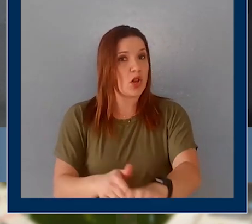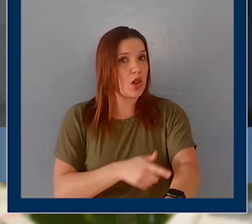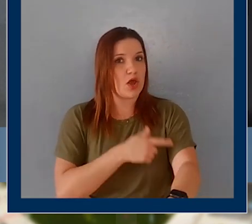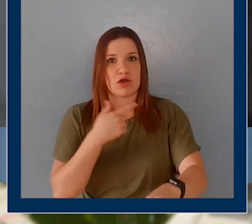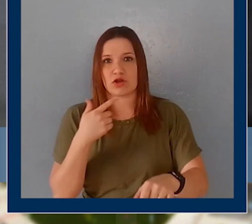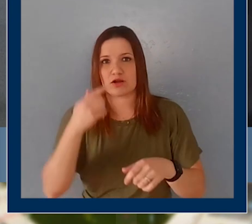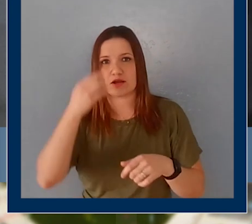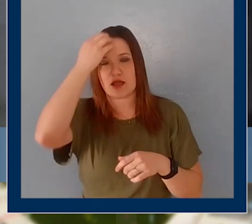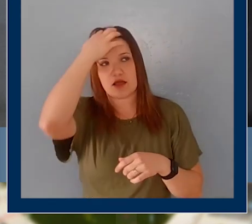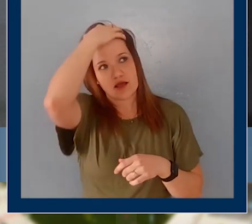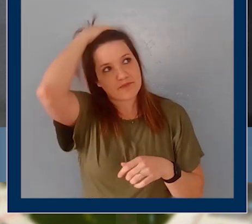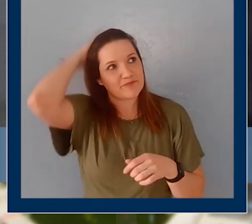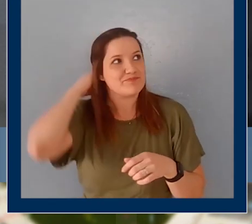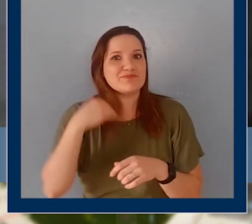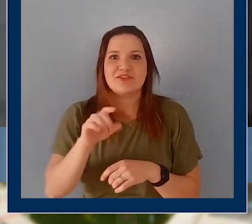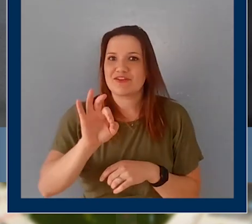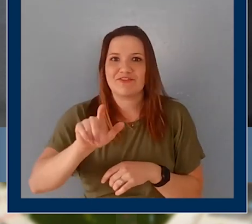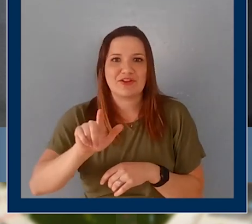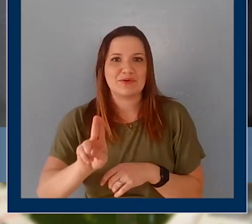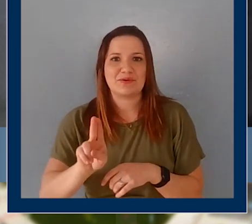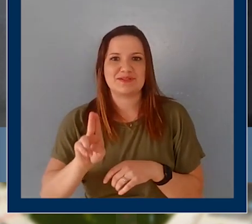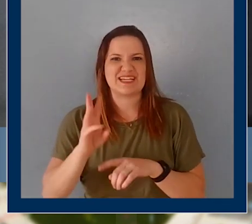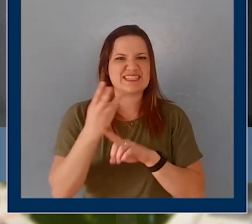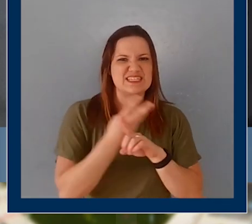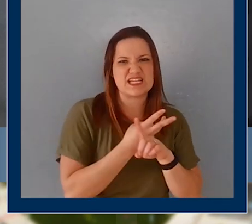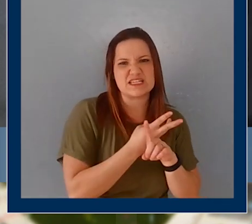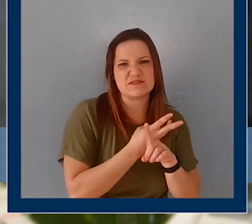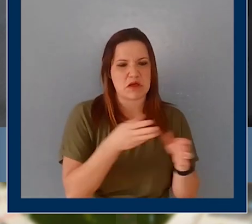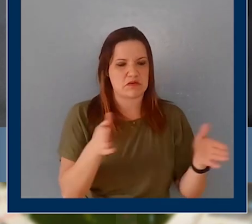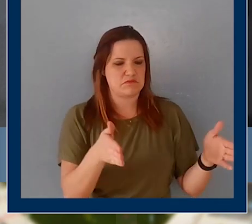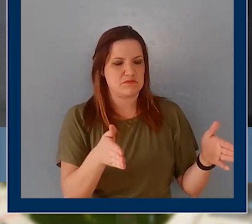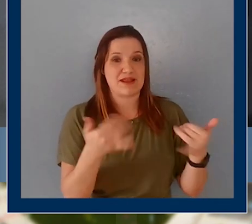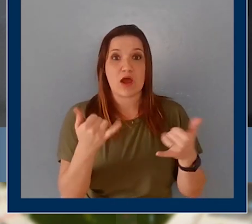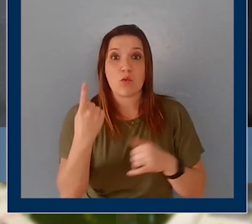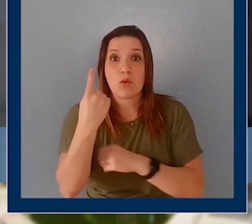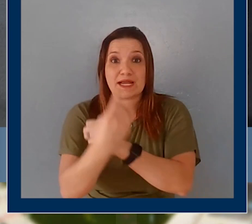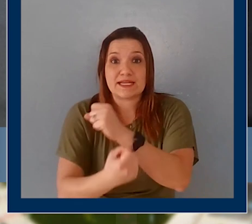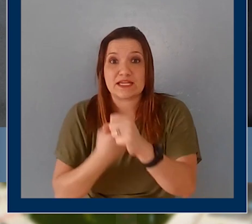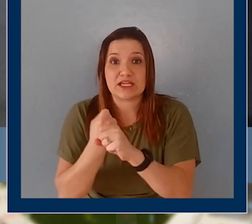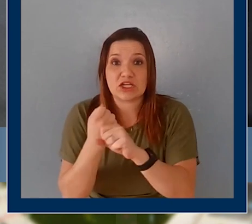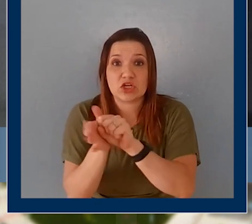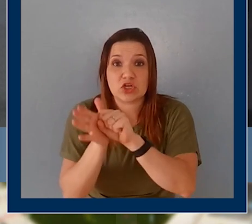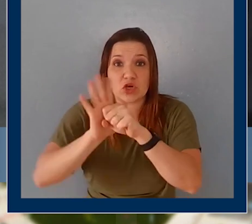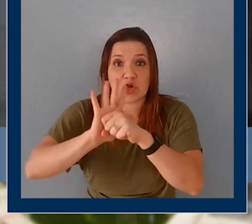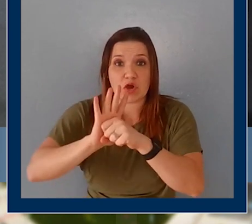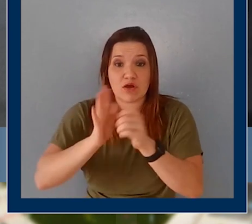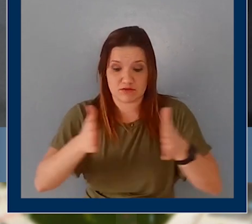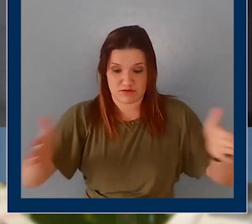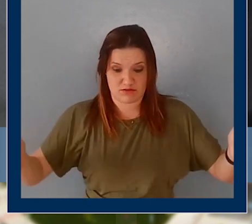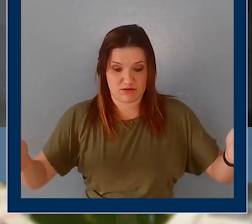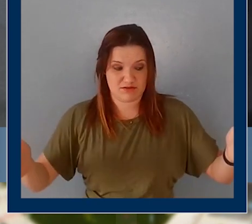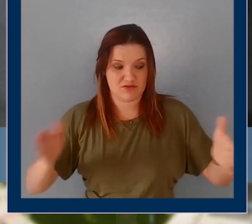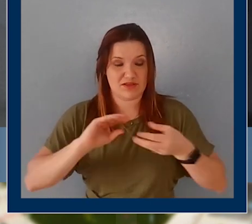say April 1st of every year, and there are almost 40 million people in California, you know, how